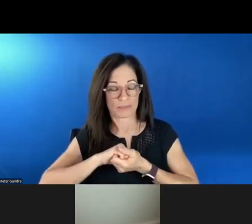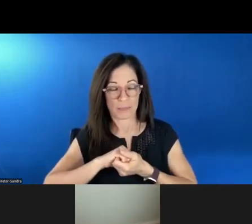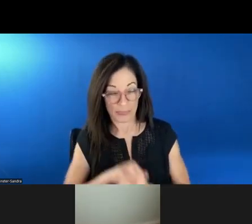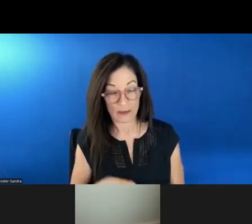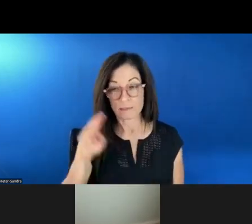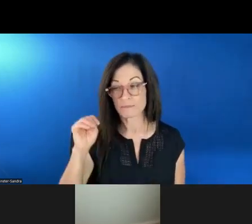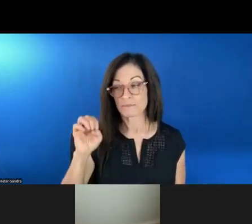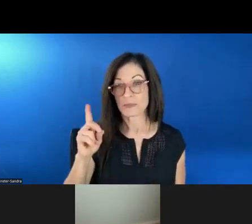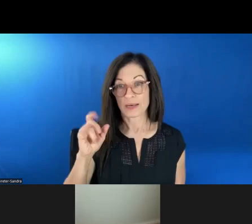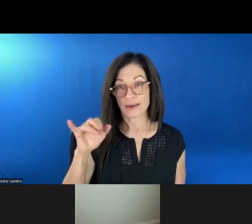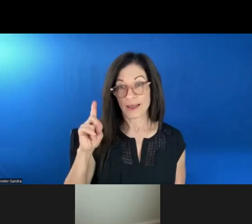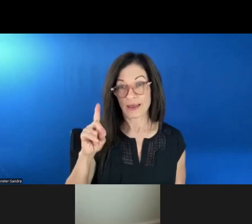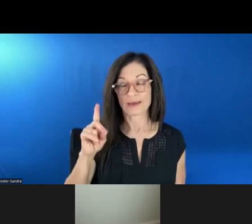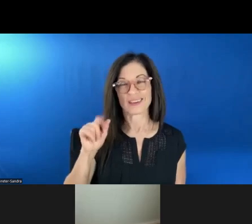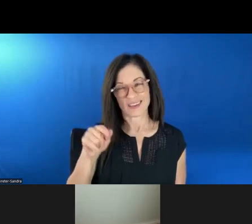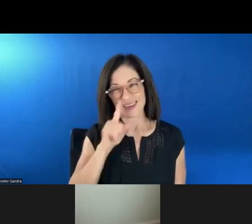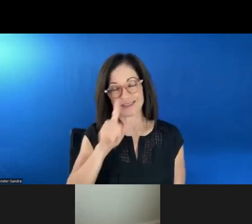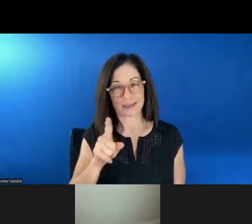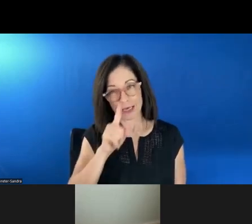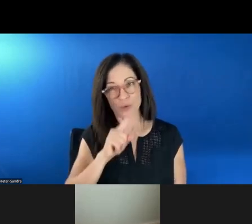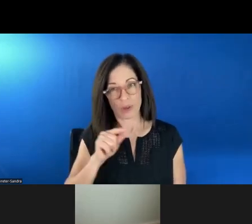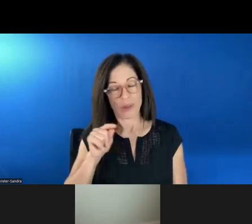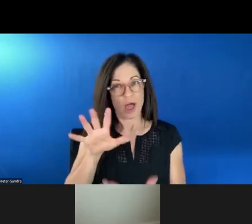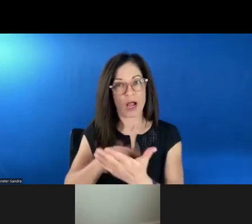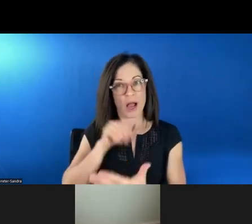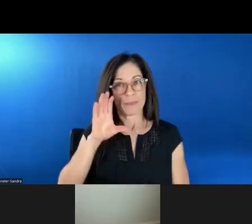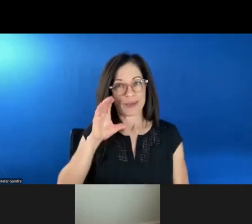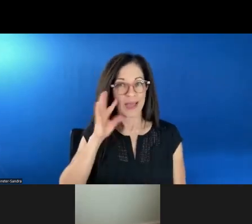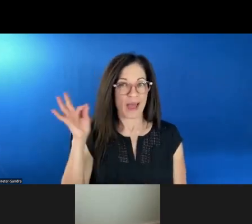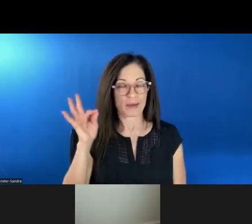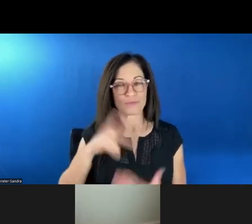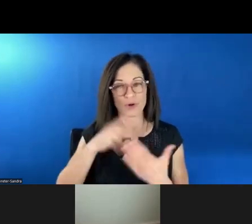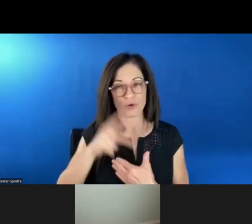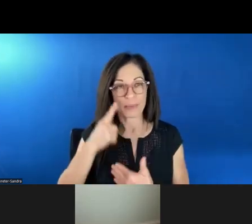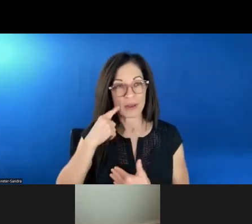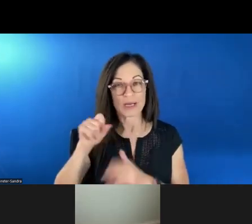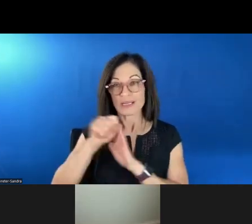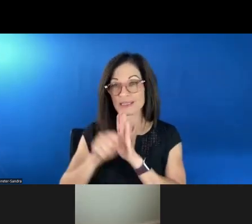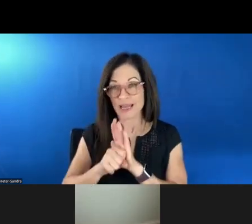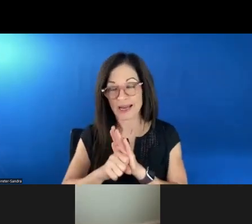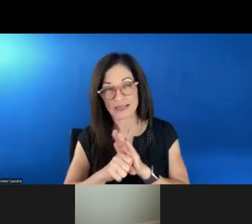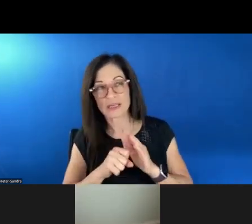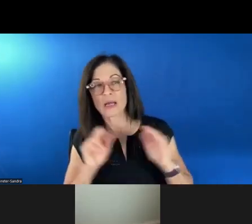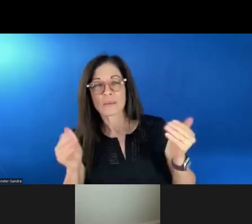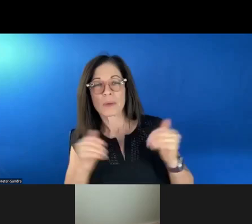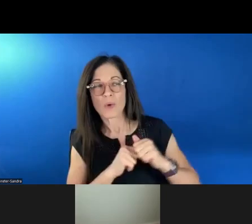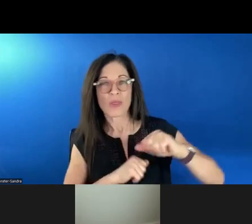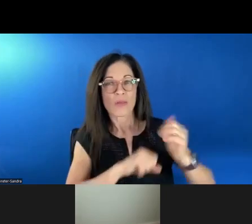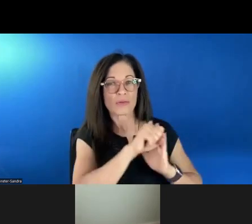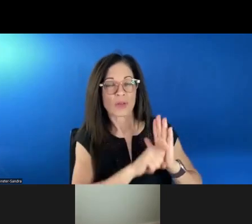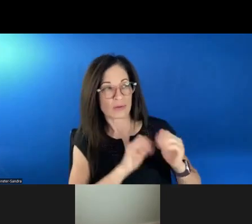Medicaid is the ultimate copycat program. You know, states look to other states in terms of what they're doing and how to leverage